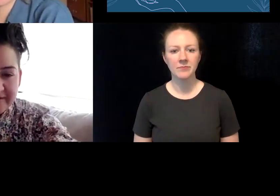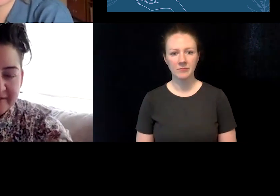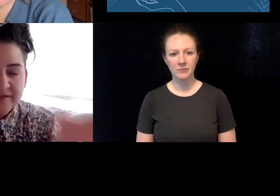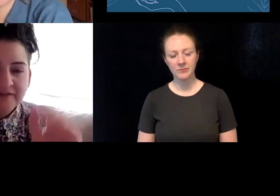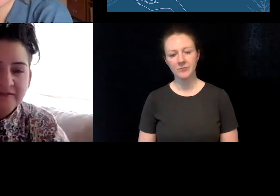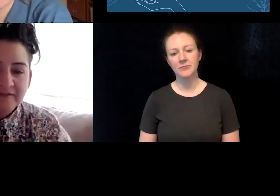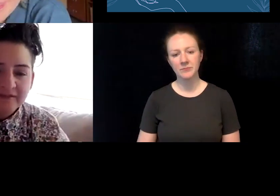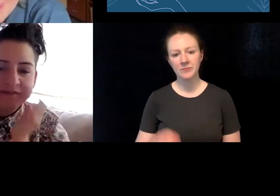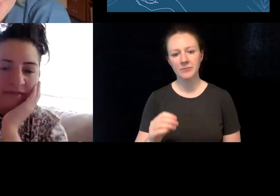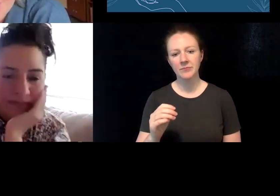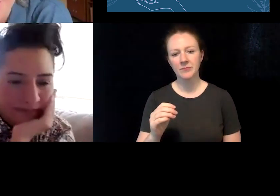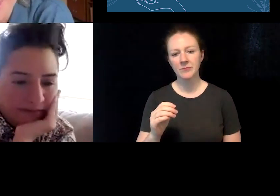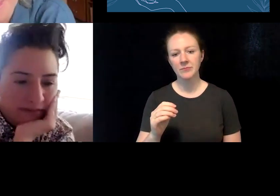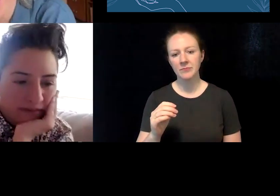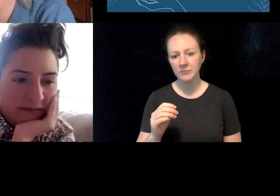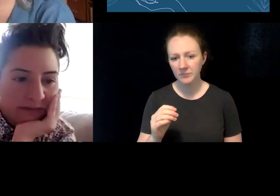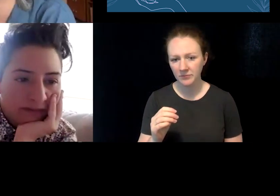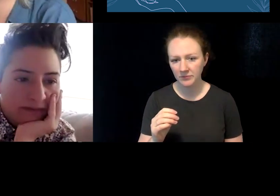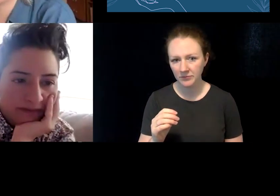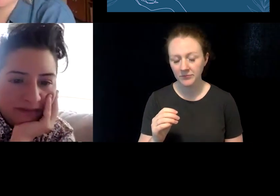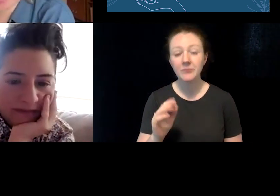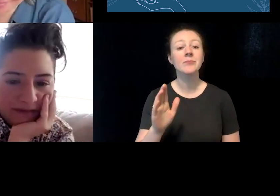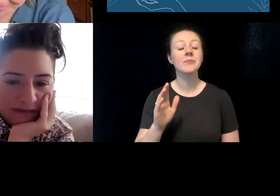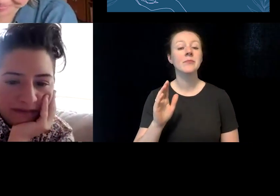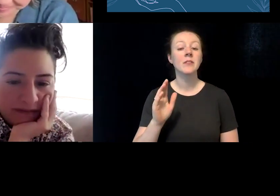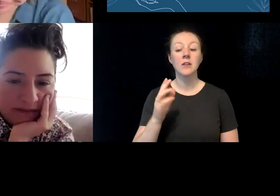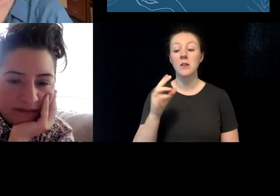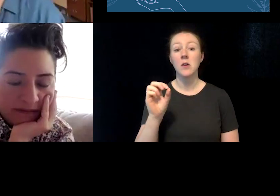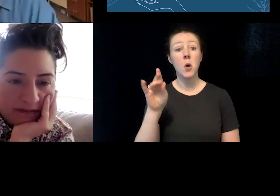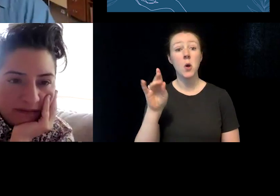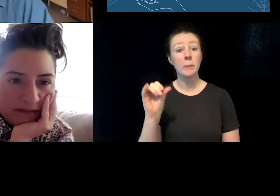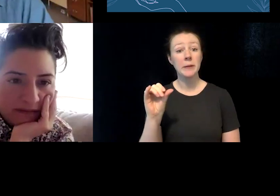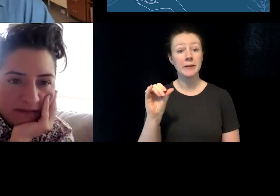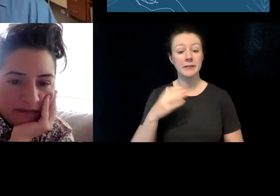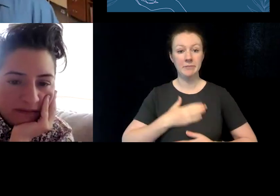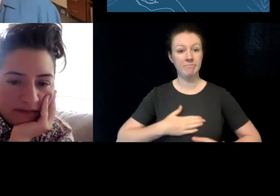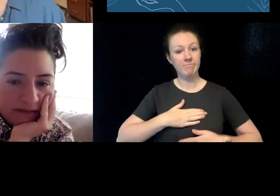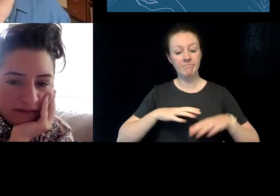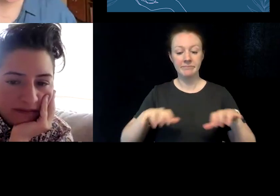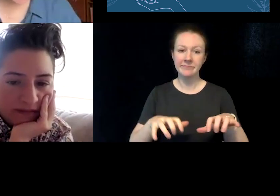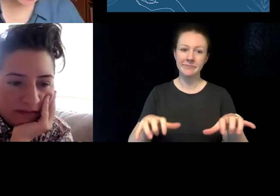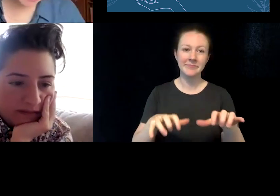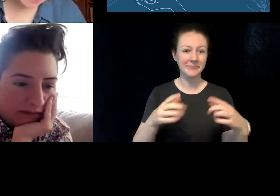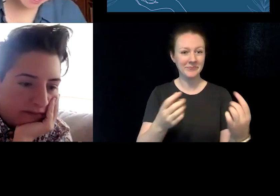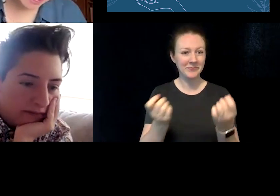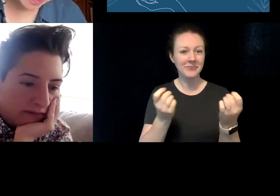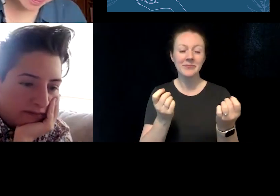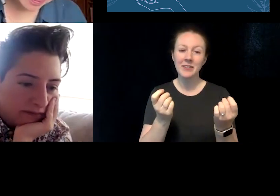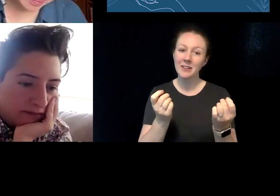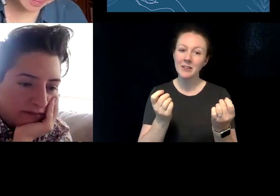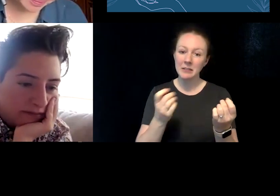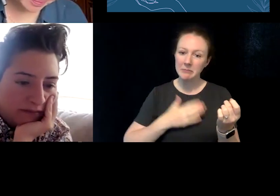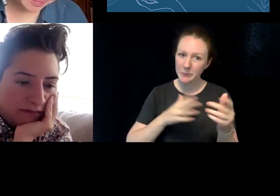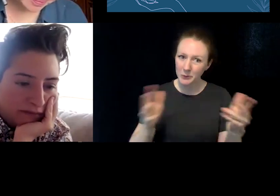Hobbies. Have bloody hobbies, whether it gets you out of the apartment or not. have hobbies, and it's difficult because in